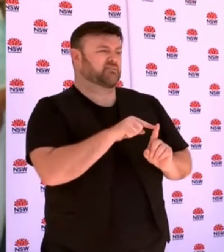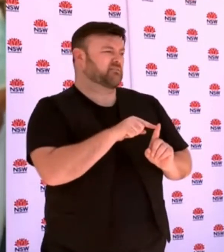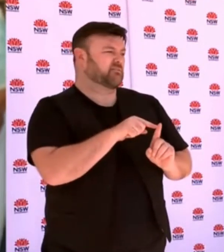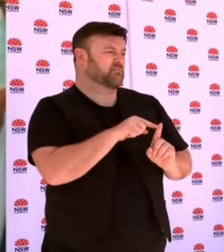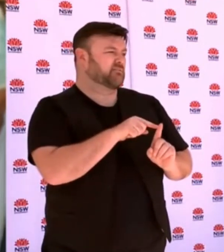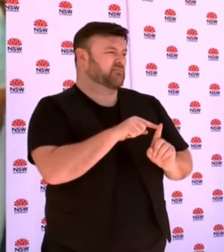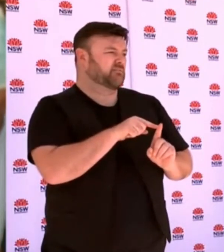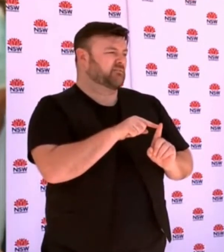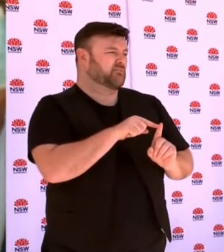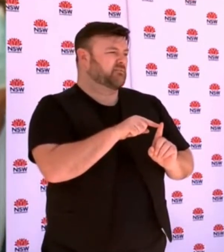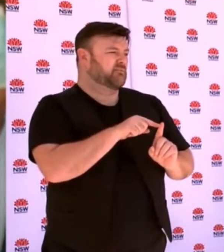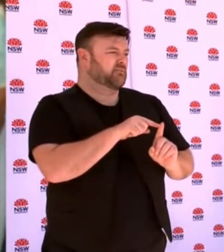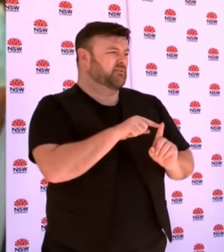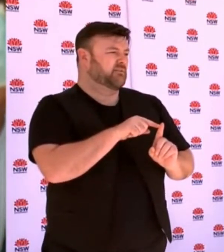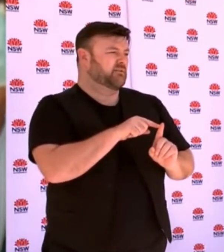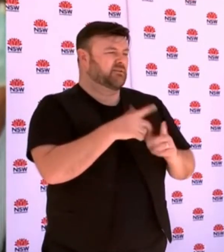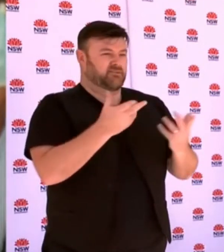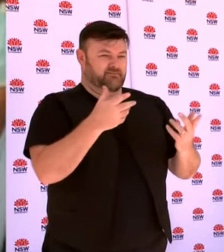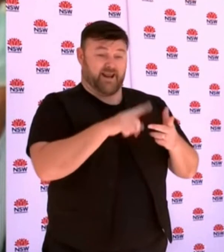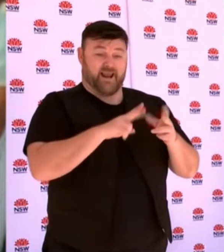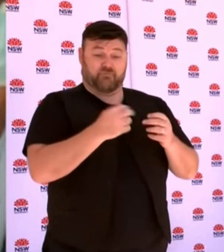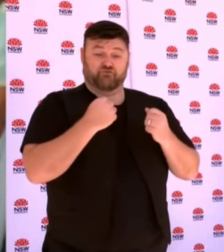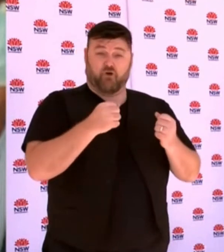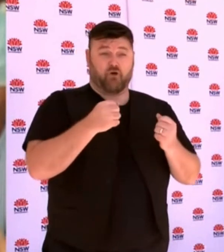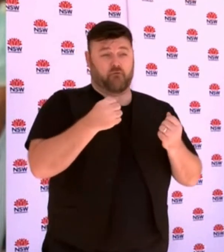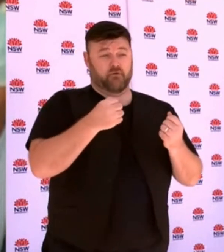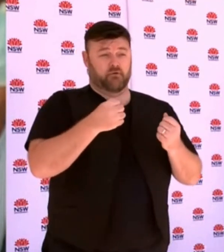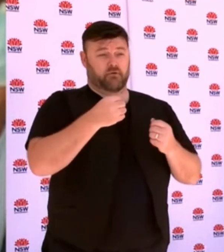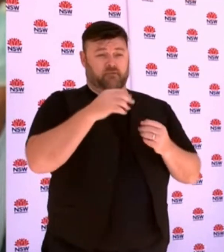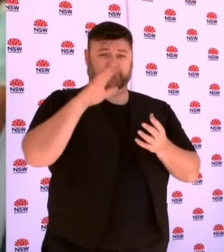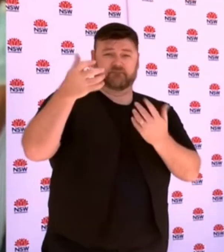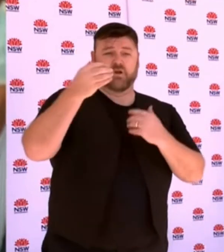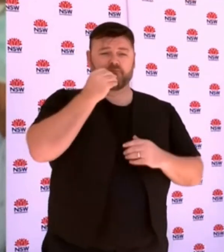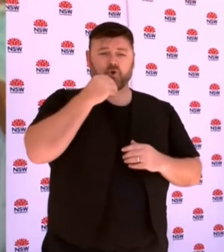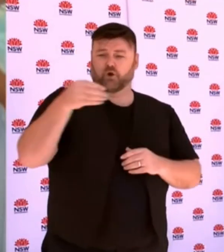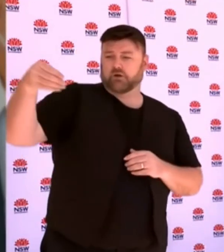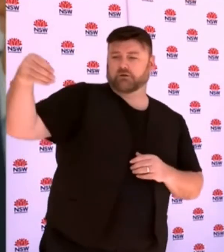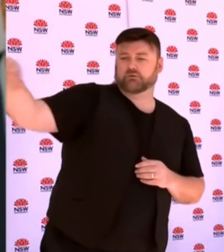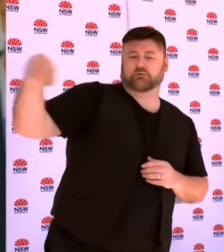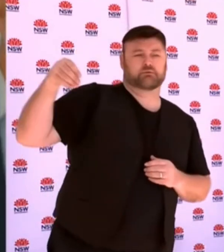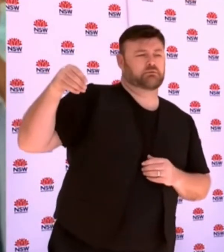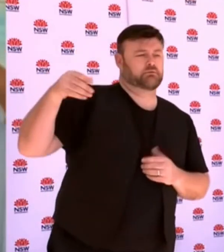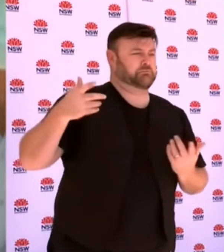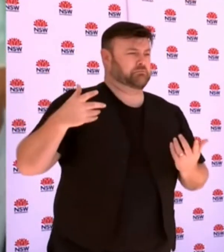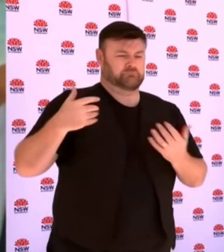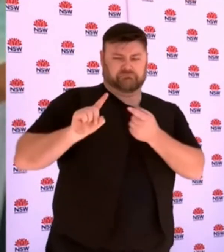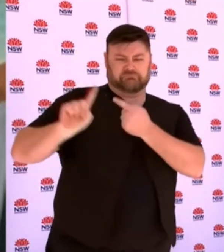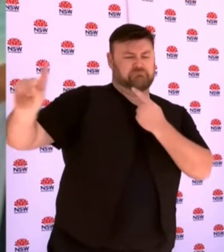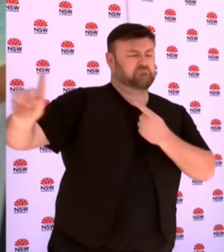given the remoteness where you usually tap at the card and not have things. when you're picking up your coffee or